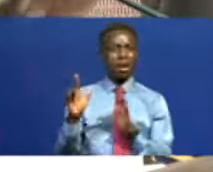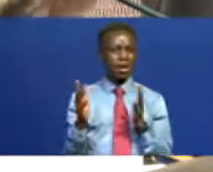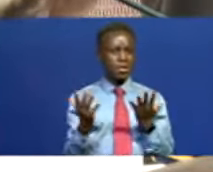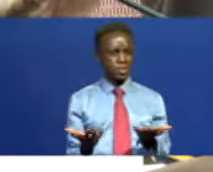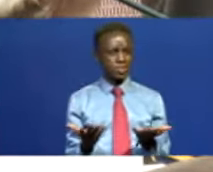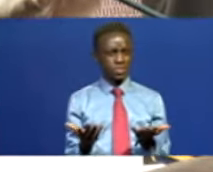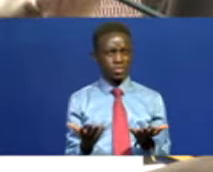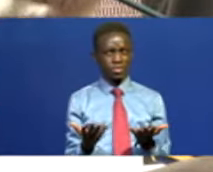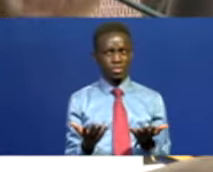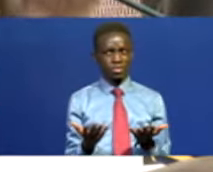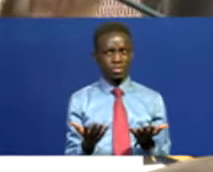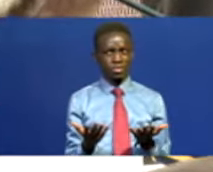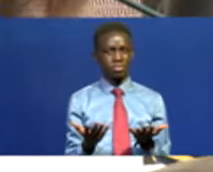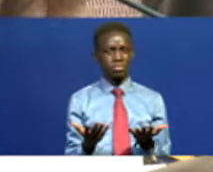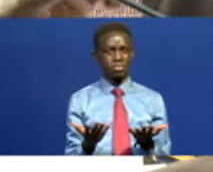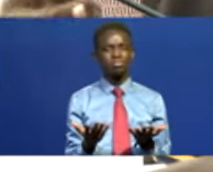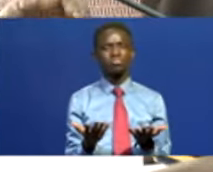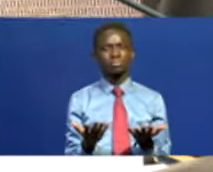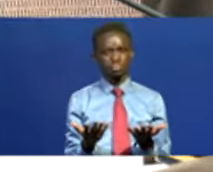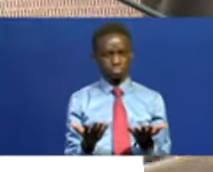Maybe I never had the answer well, but